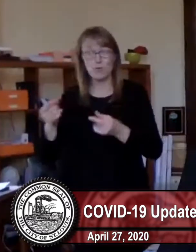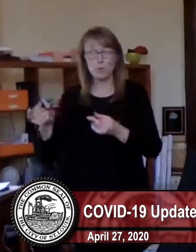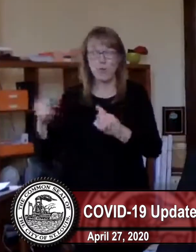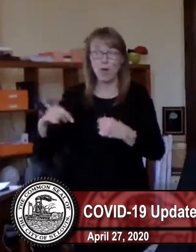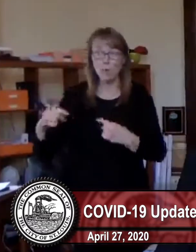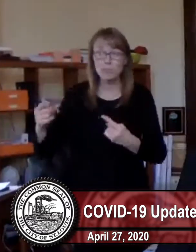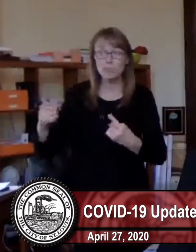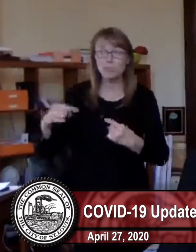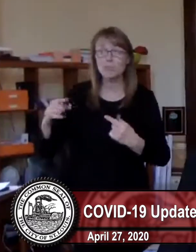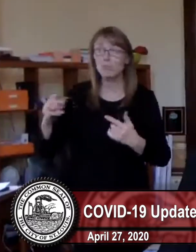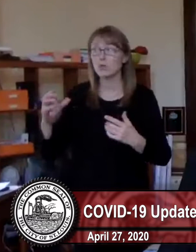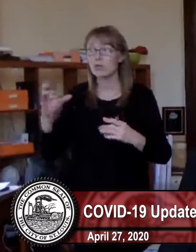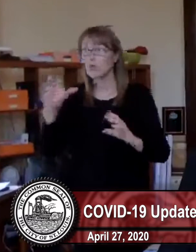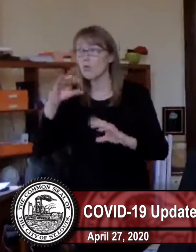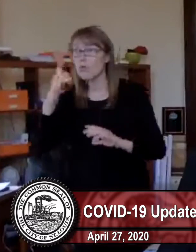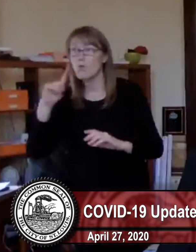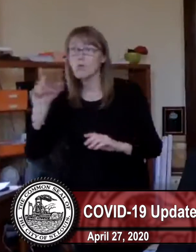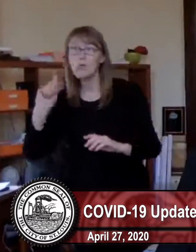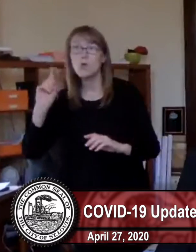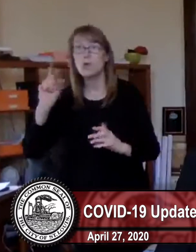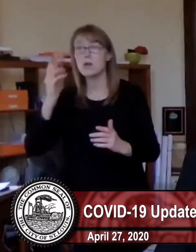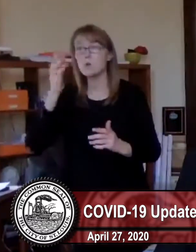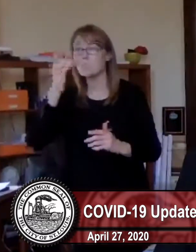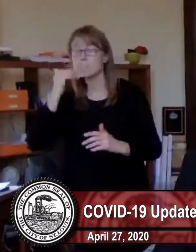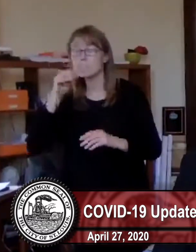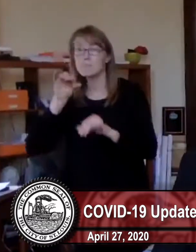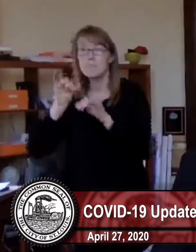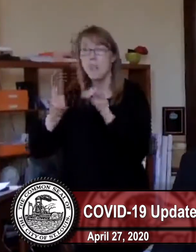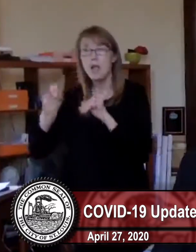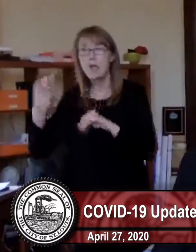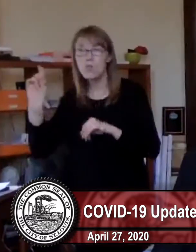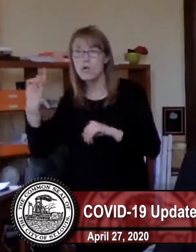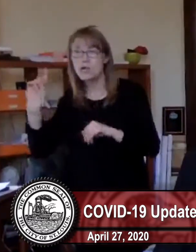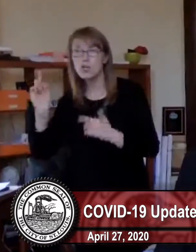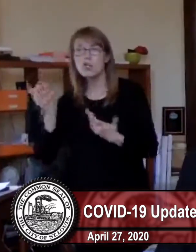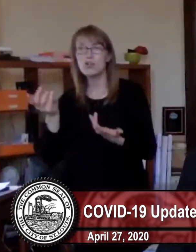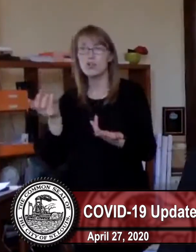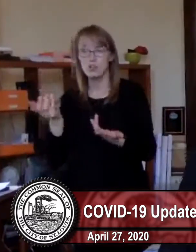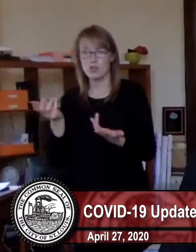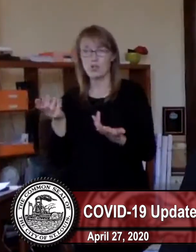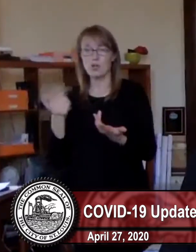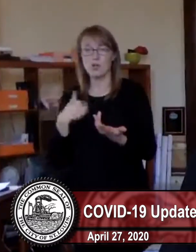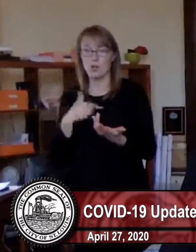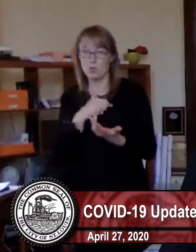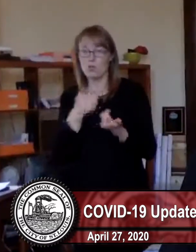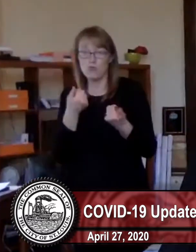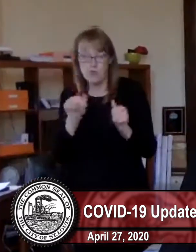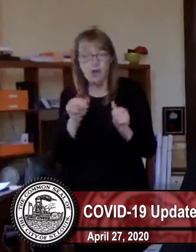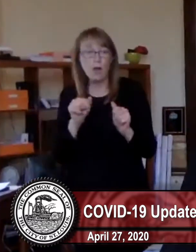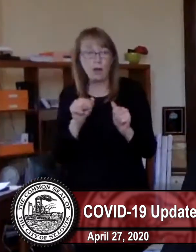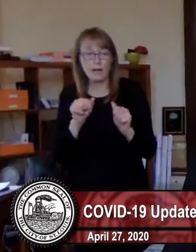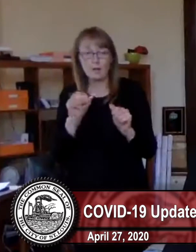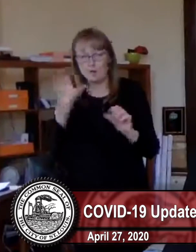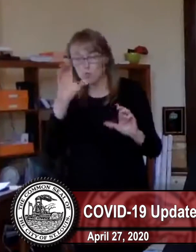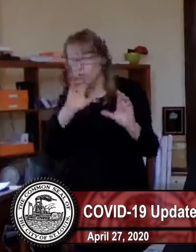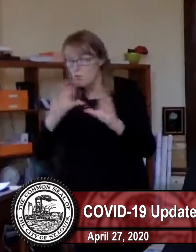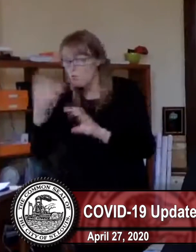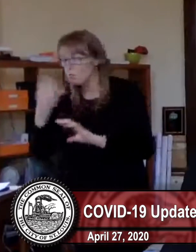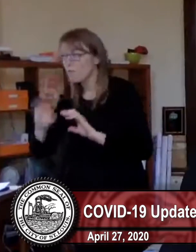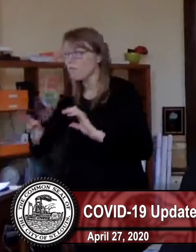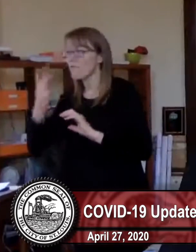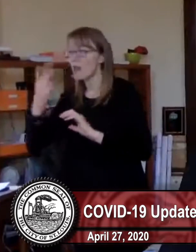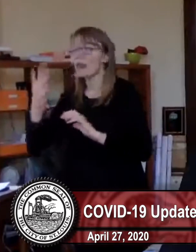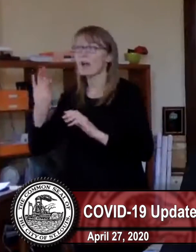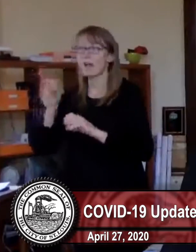to have enough shelter beds or to where everyone can go into a bed. And when that